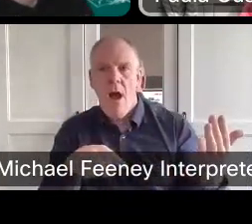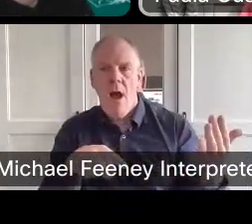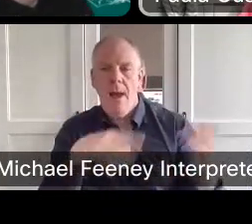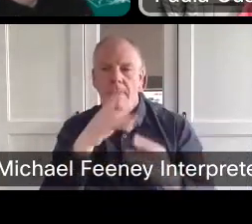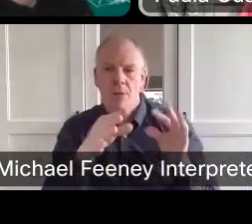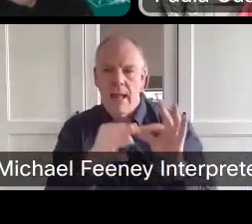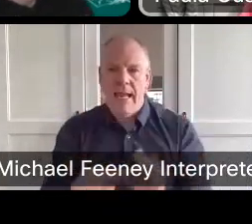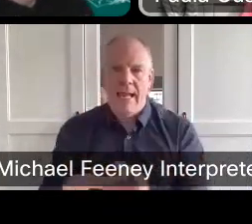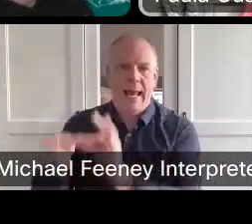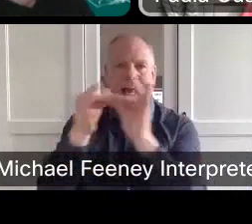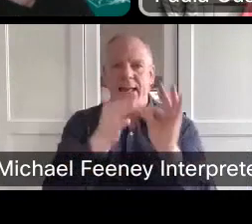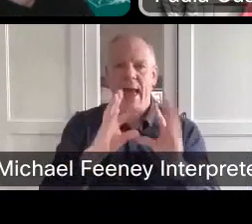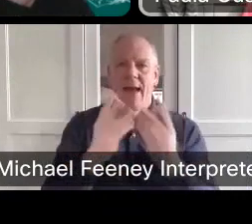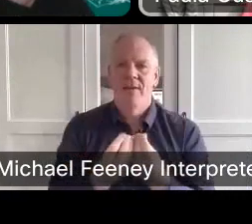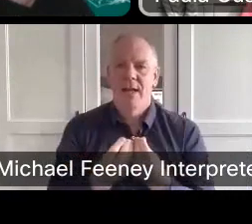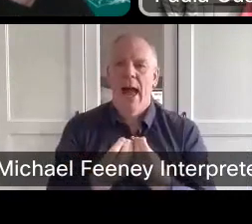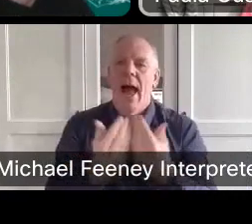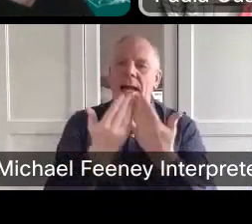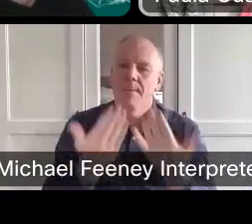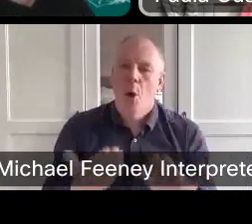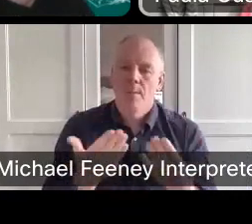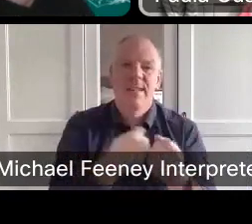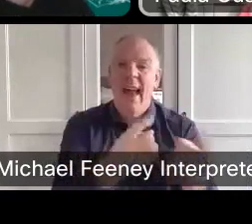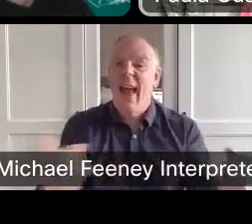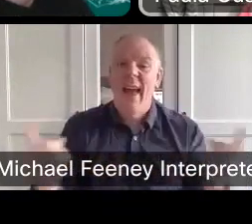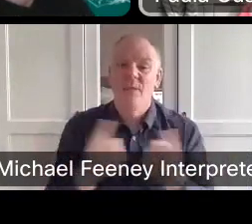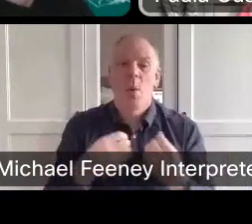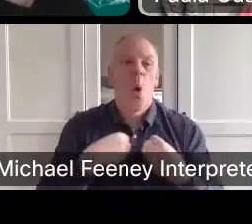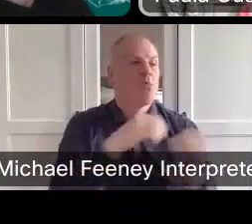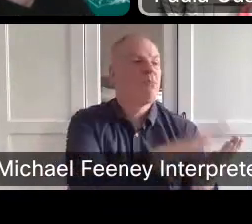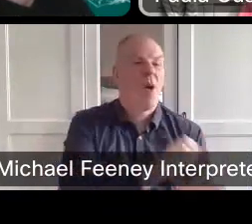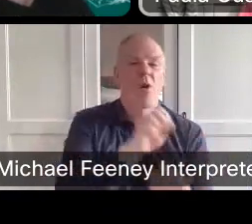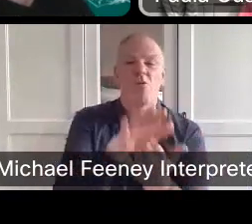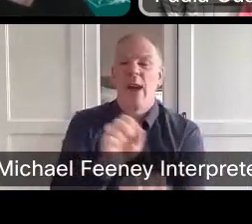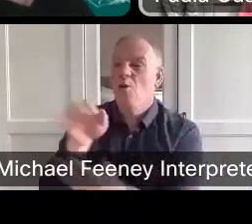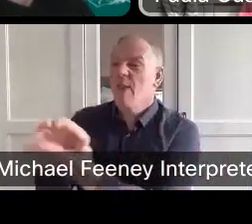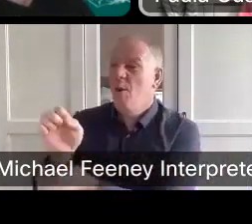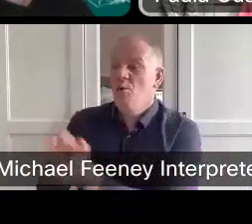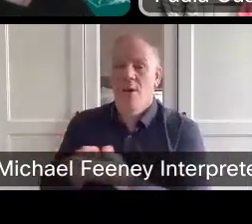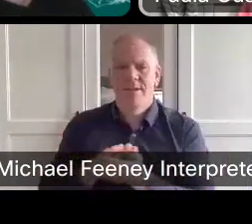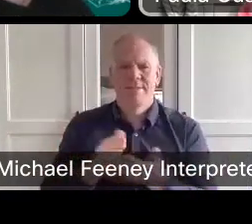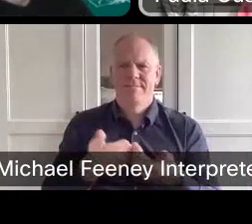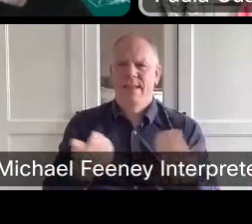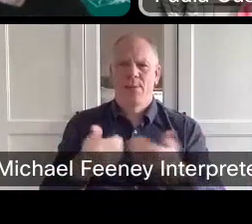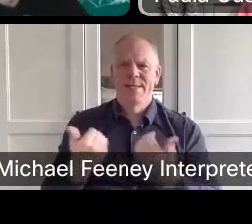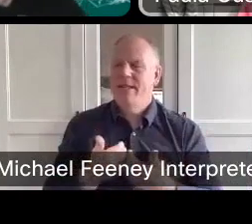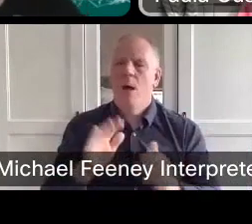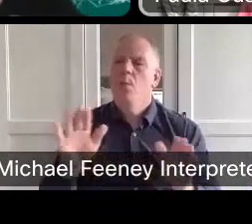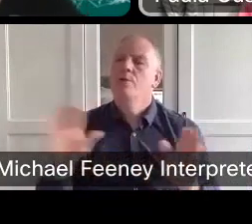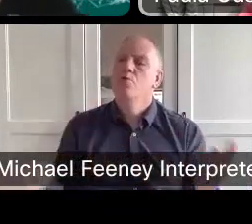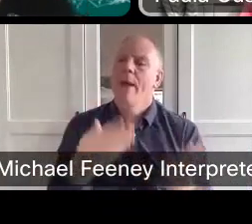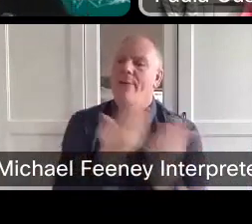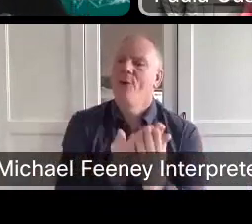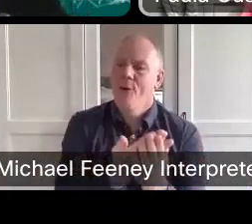pieces together? Because at the moment, everyone keeps their own records. We now need to come to a central point where they're all kept together. And it's